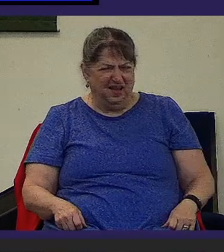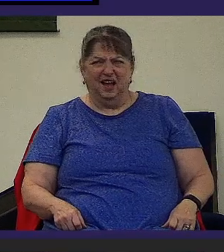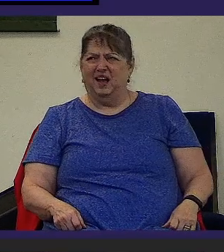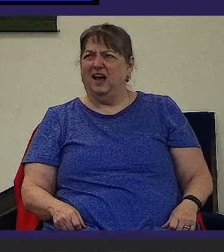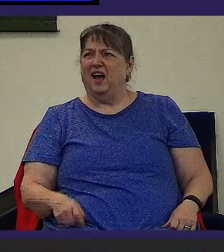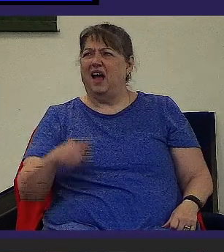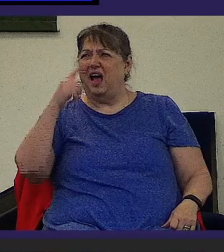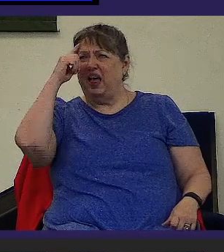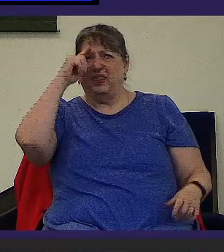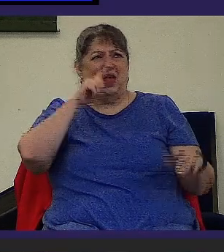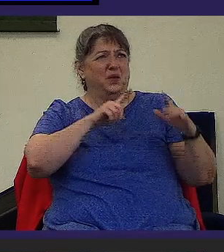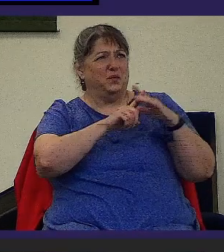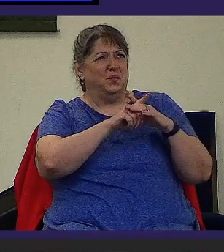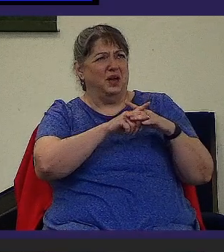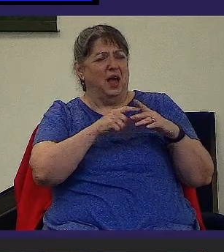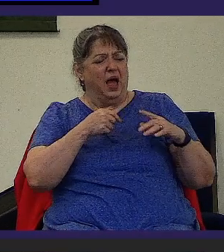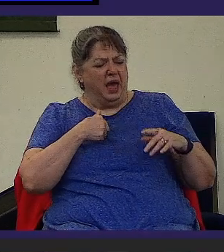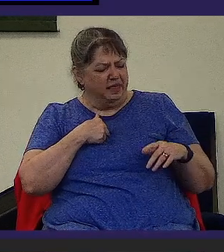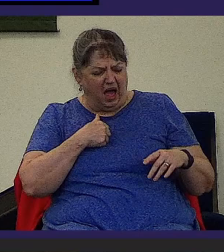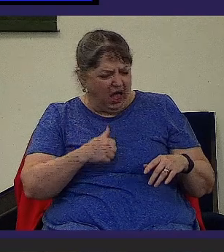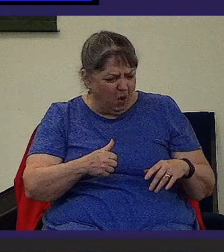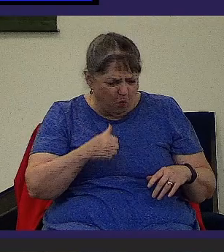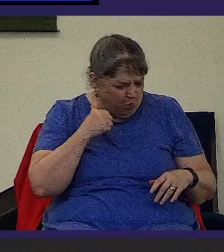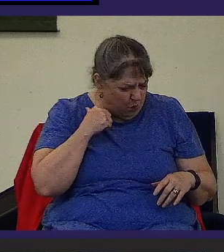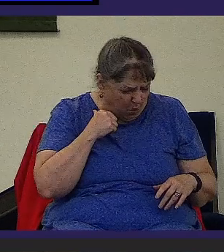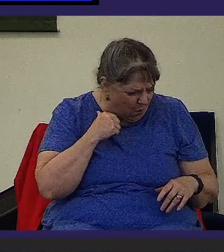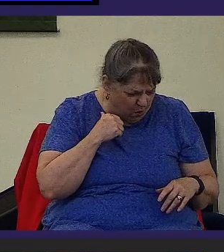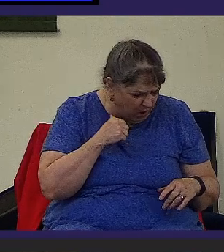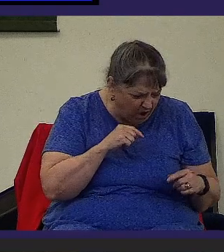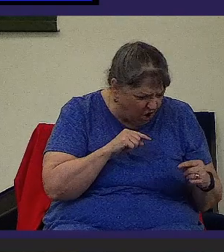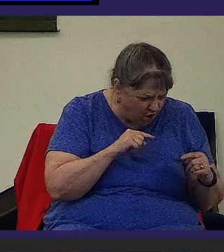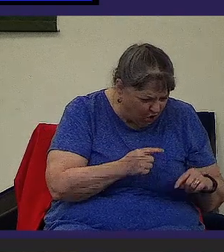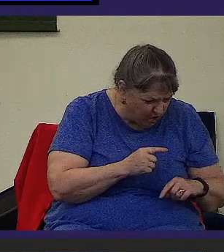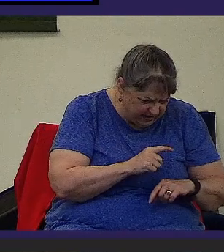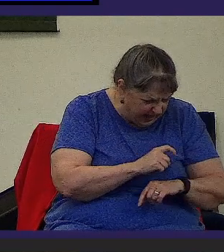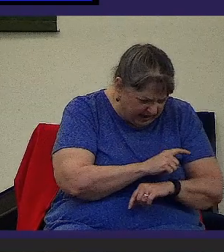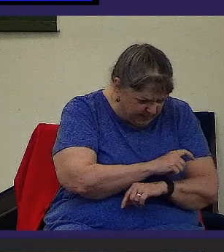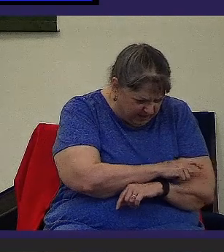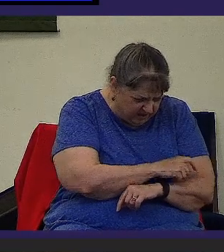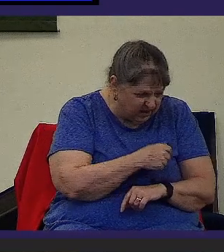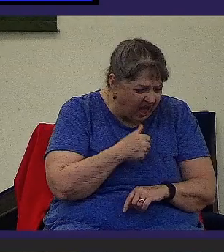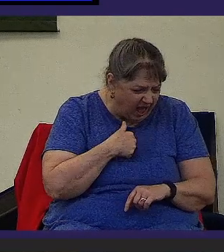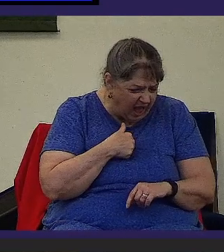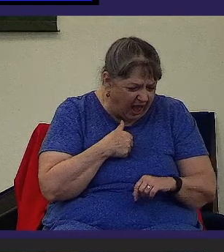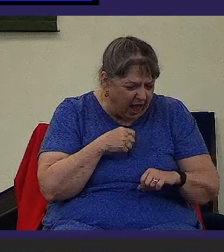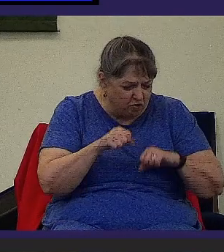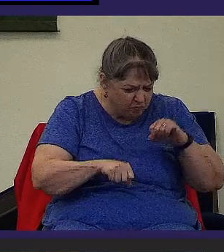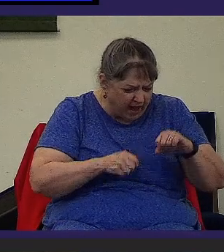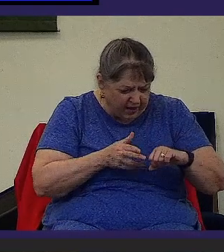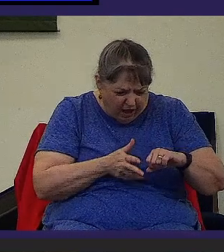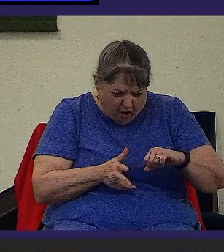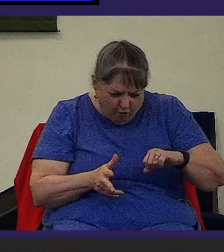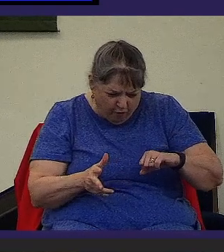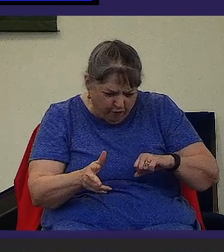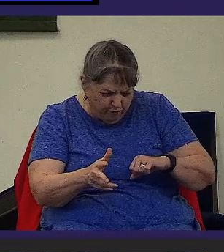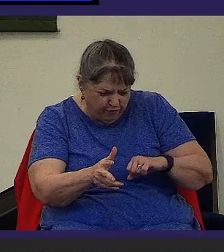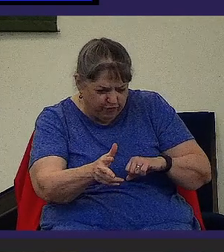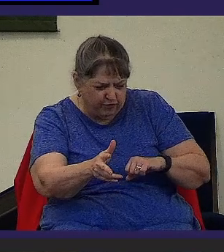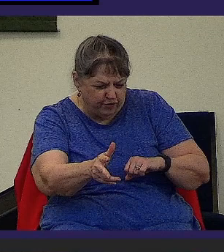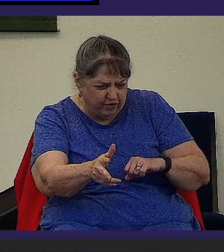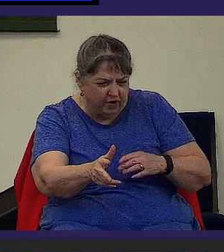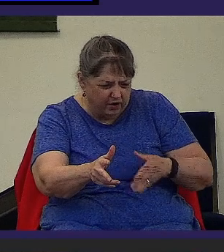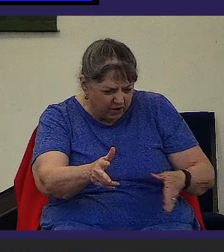to me i said no no i'm not gonna do that second time they were a little further the third time they were even further i didn't go the fourth time to see where they got